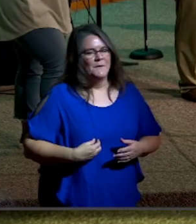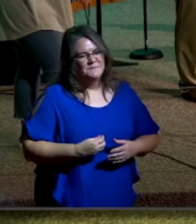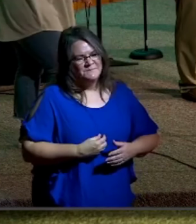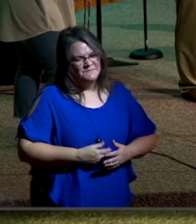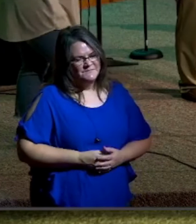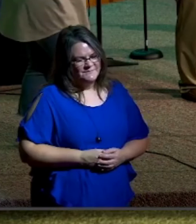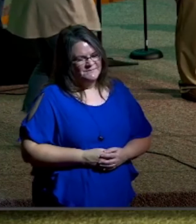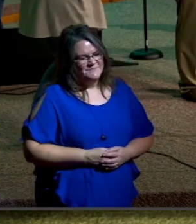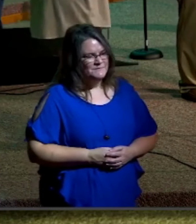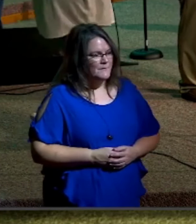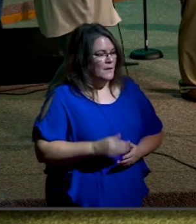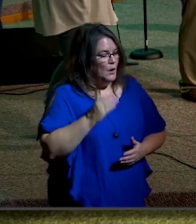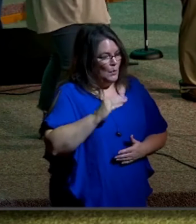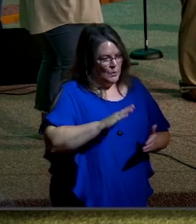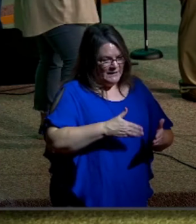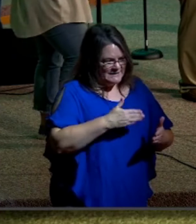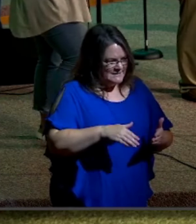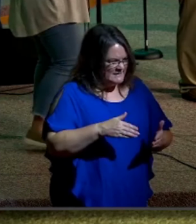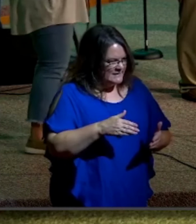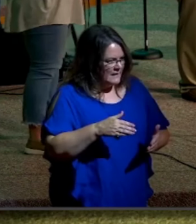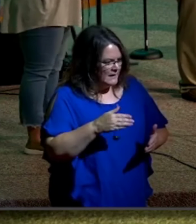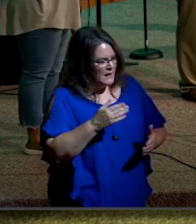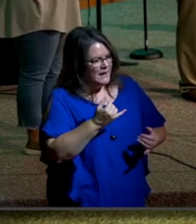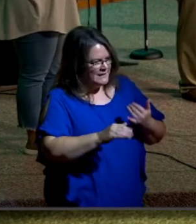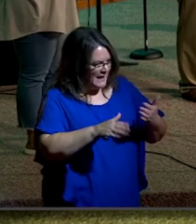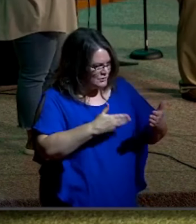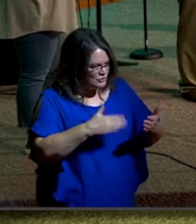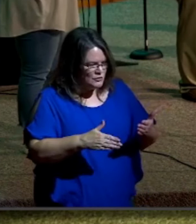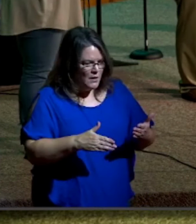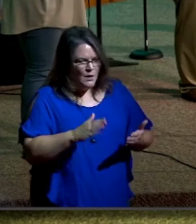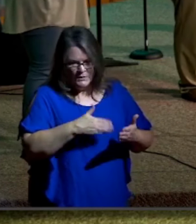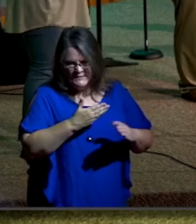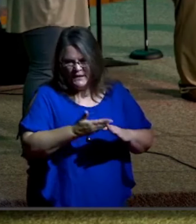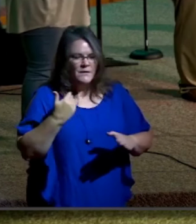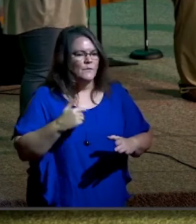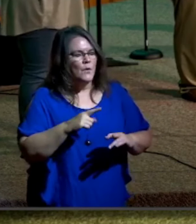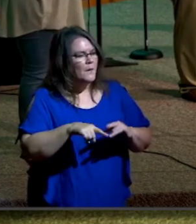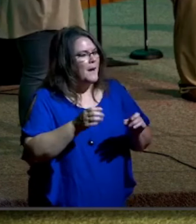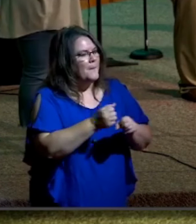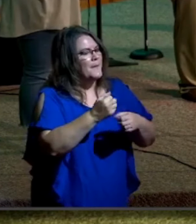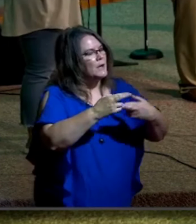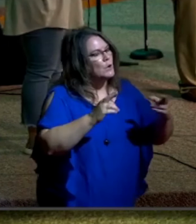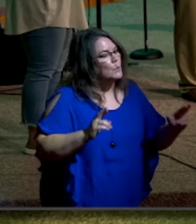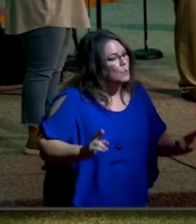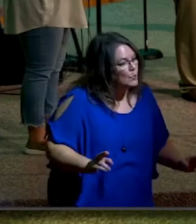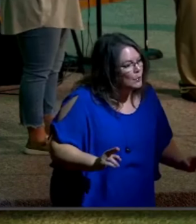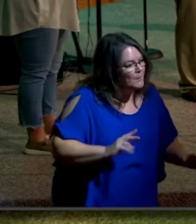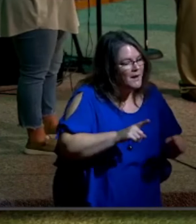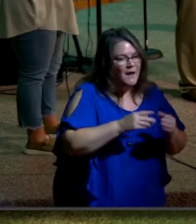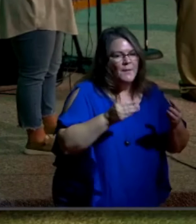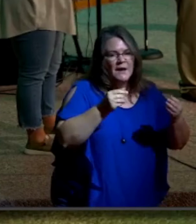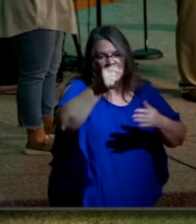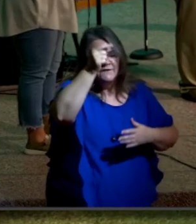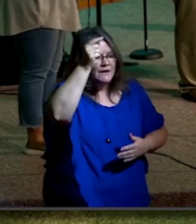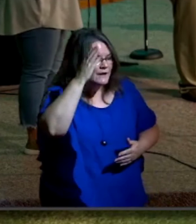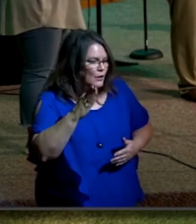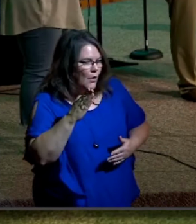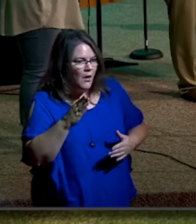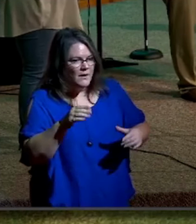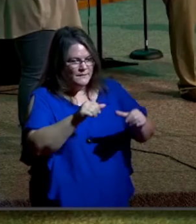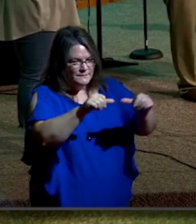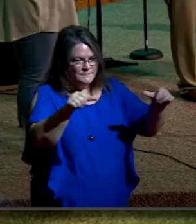We're going to sing a song, and it's one we sang earlier about making room, about giving God the space